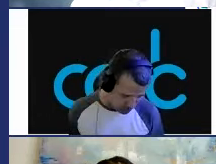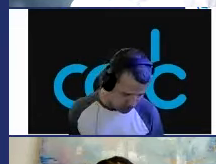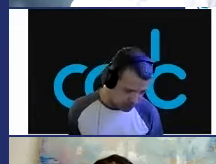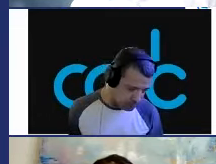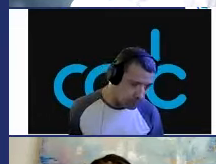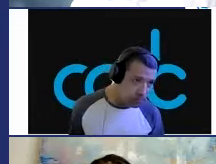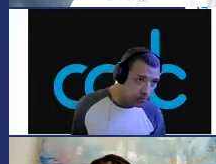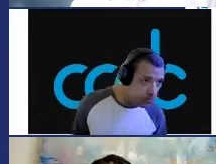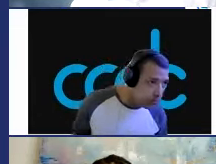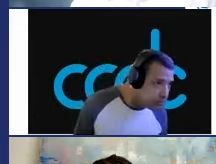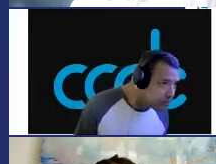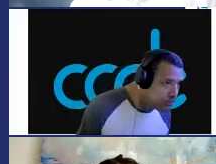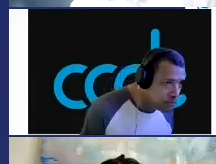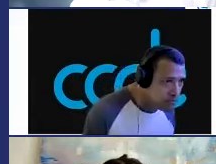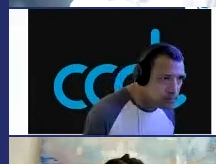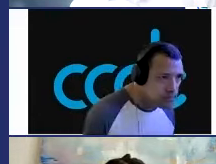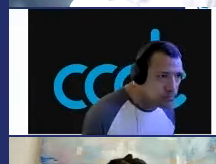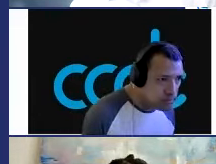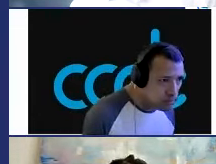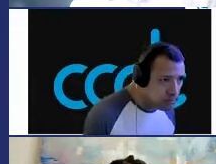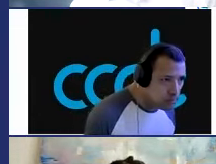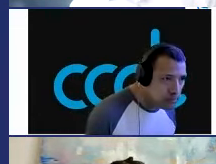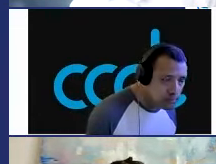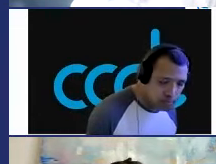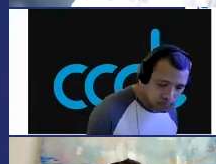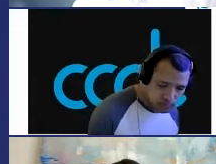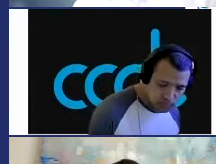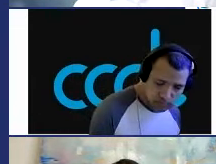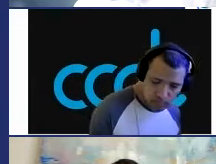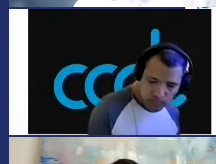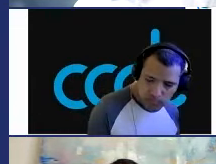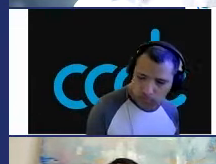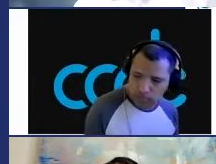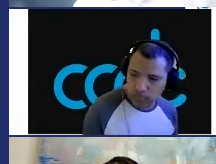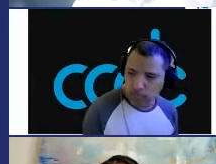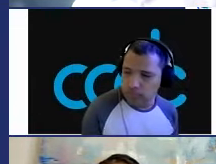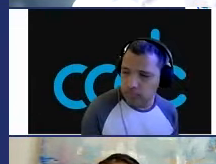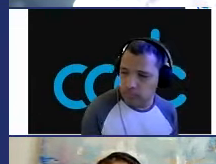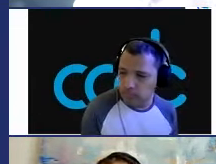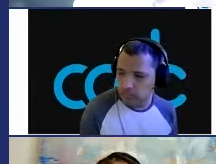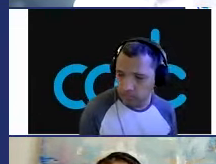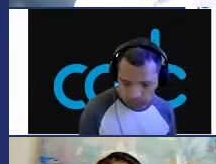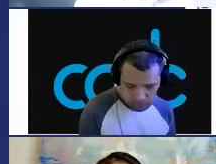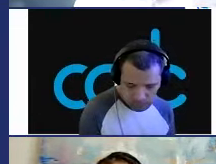be great. So I will start with the COVID-19